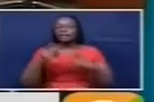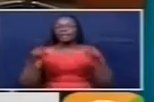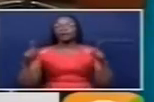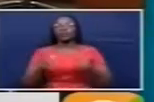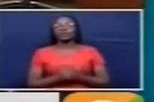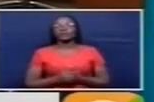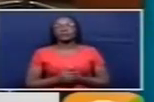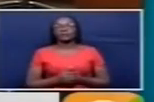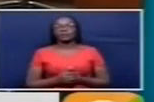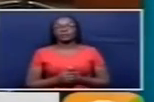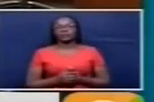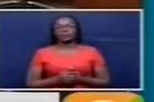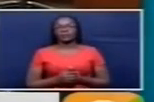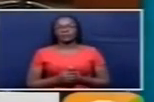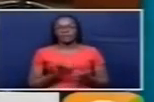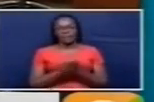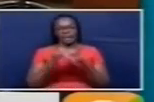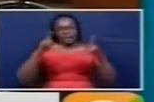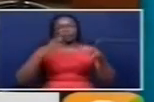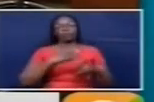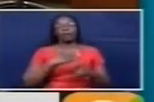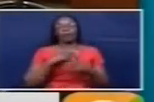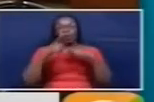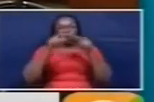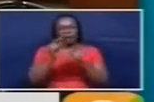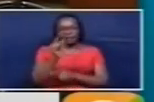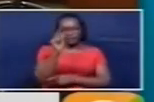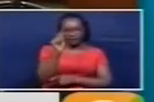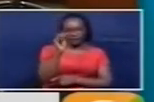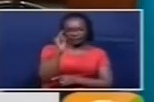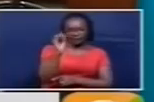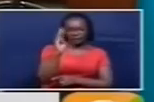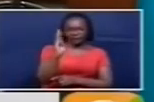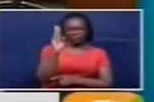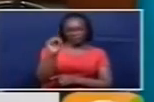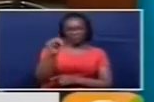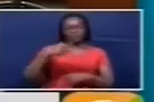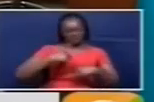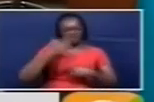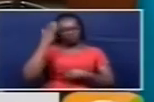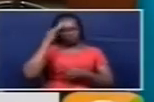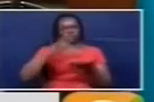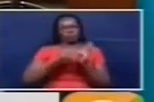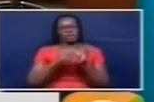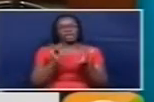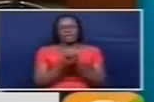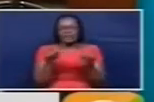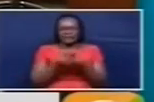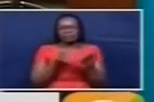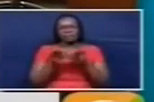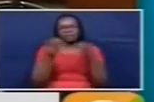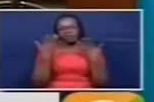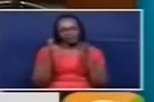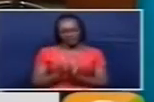language. It's your own language. It's me who came with the word tibim. Yeah. And it's me who knows the meaning of the word tibim. And that is what I've explained.